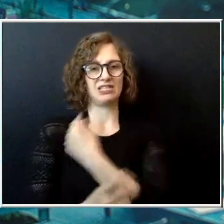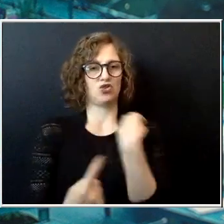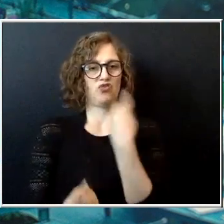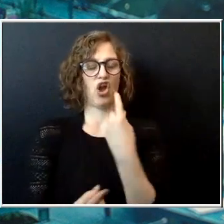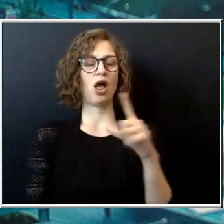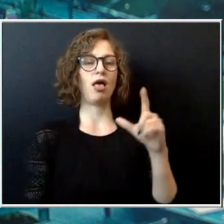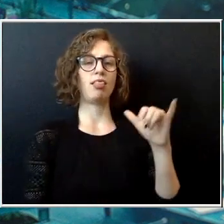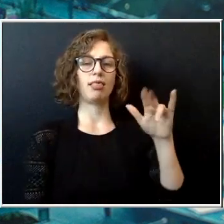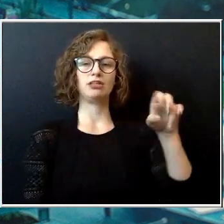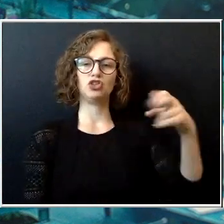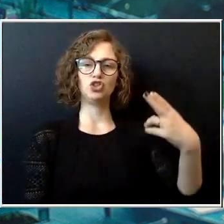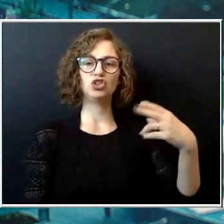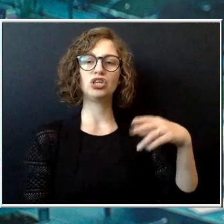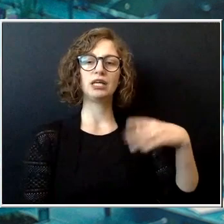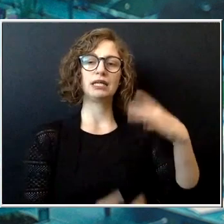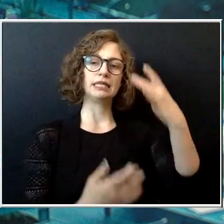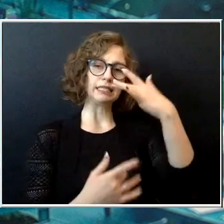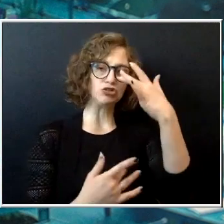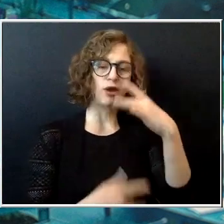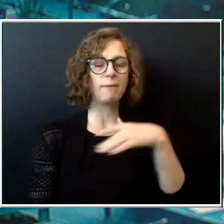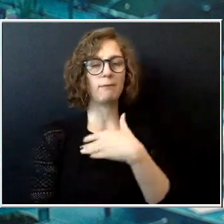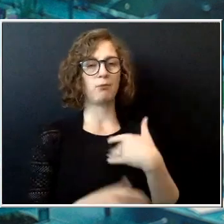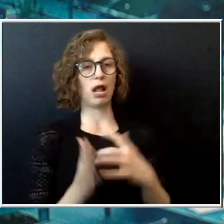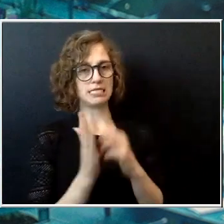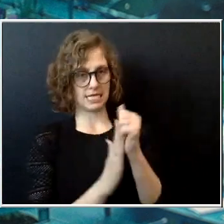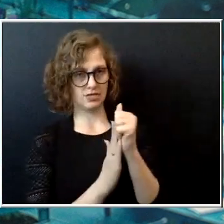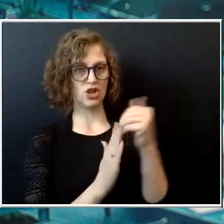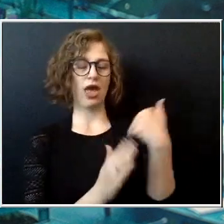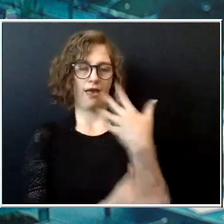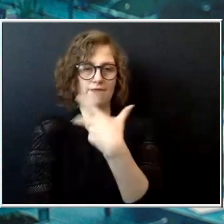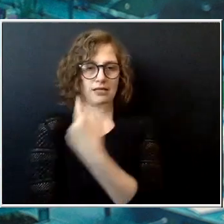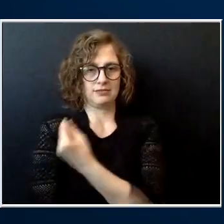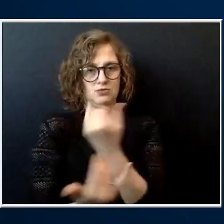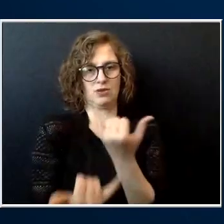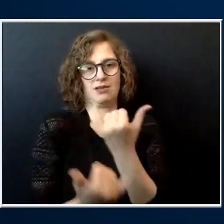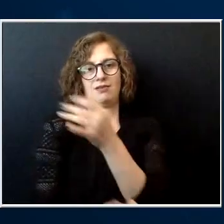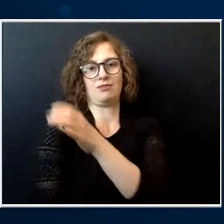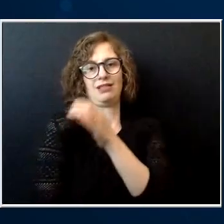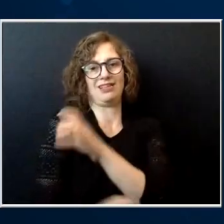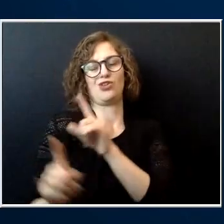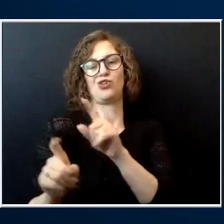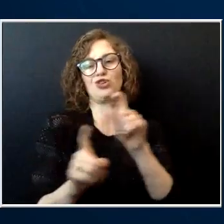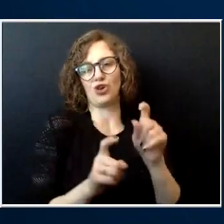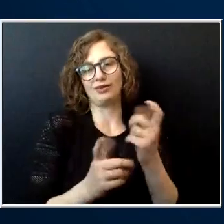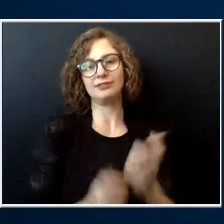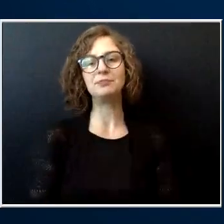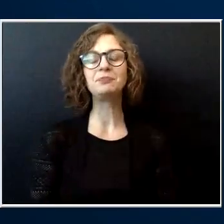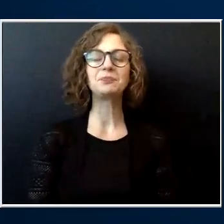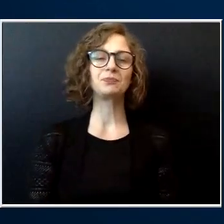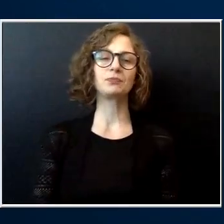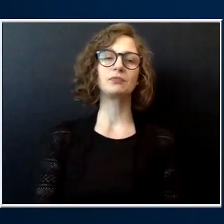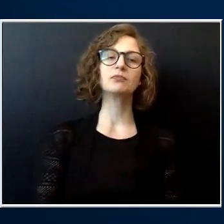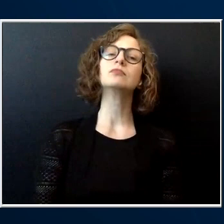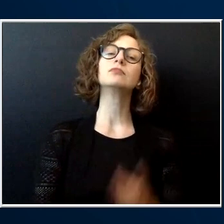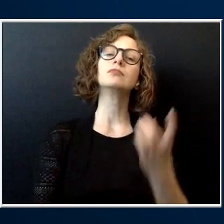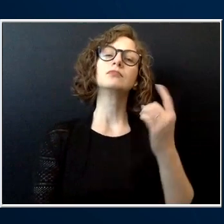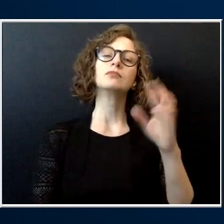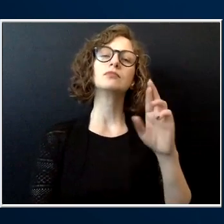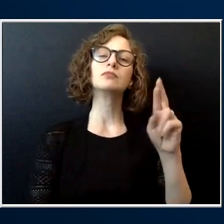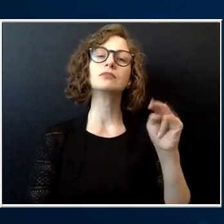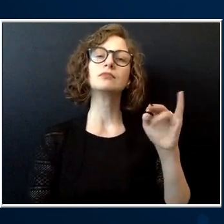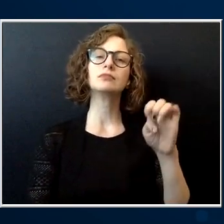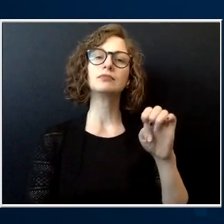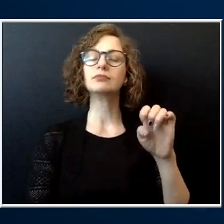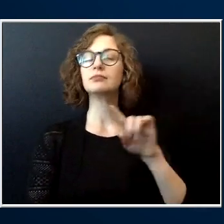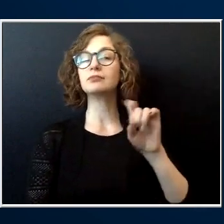cancer has vaccines in clinical trials right now, but more to come. Another question for you, Dr. Nye. We know that breast fibroids